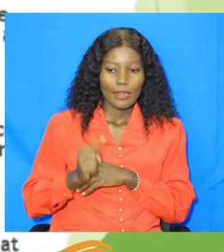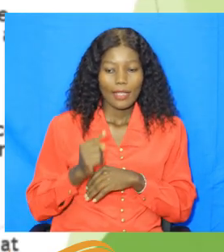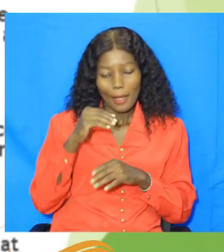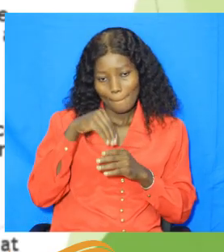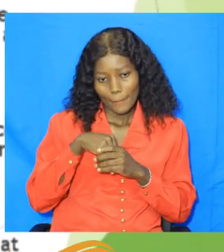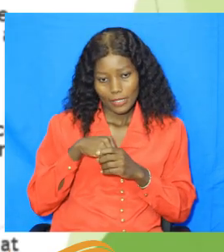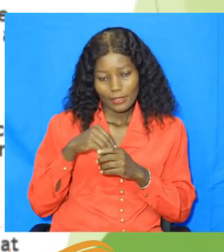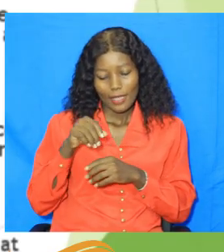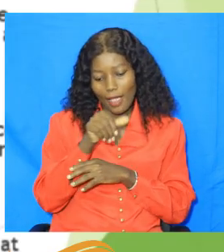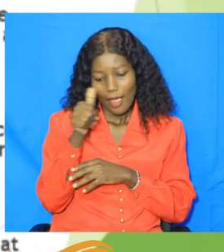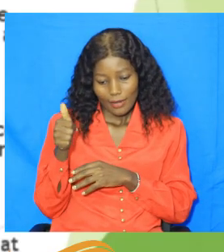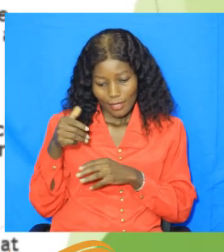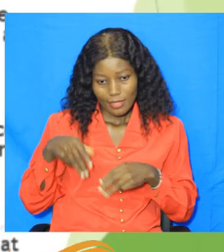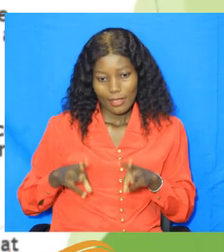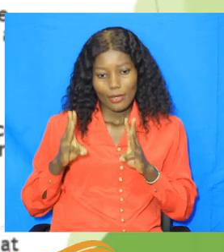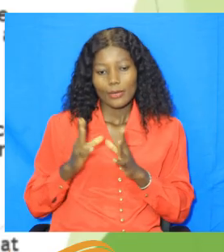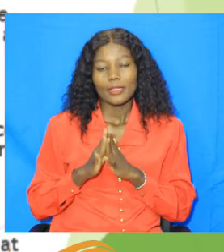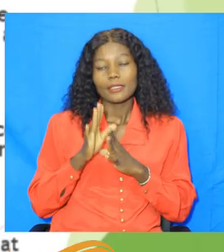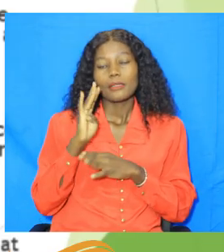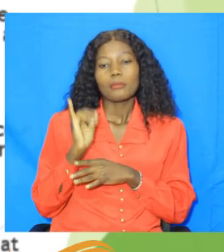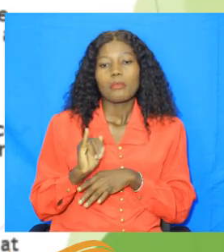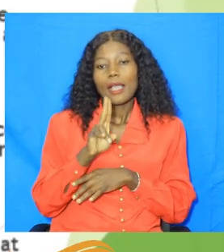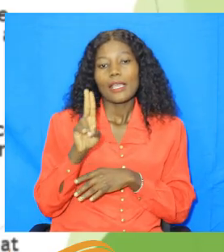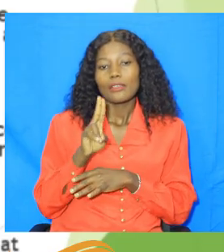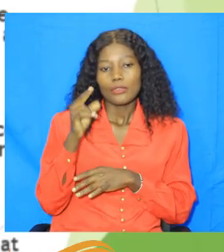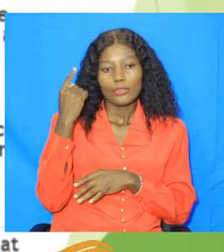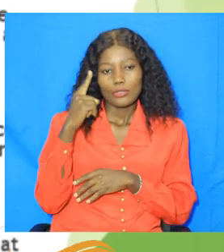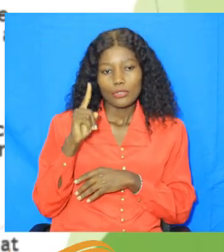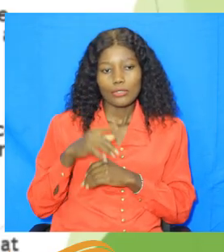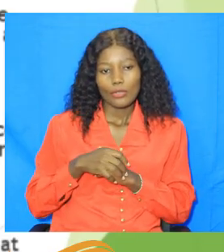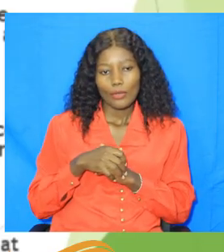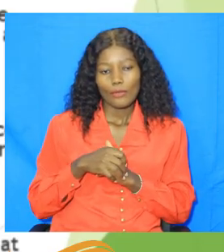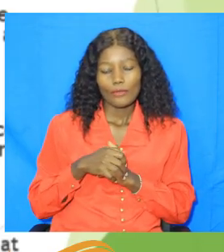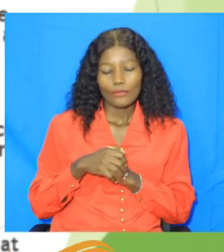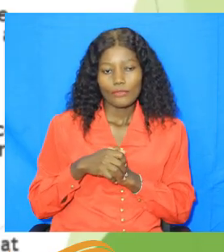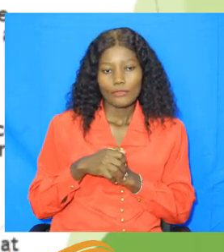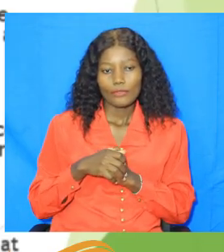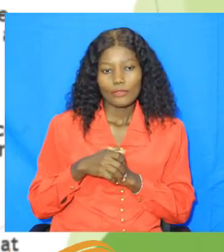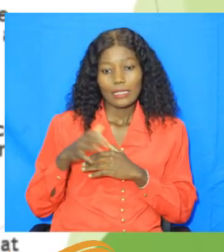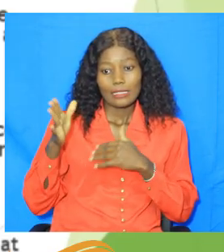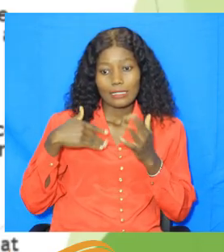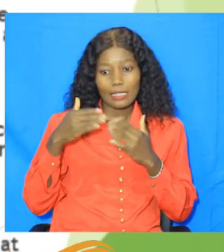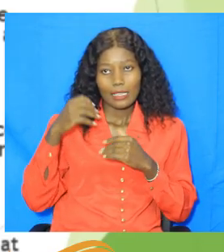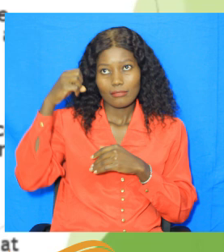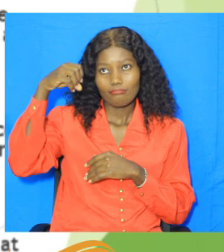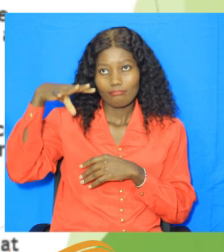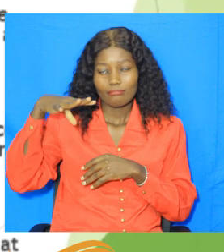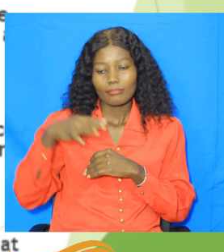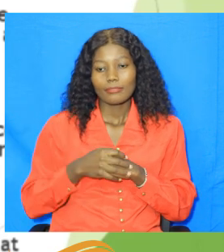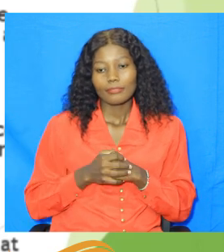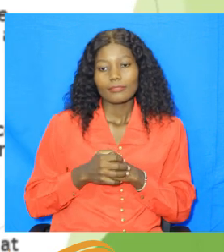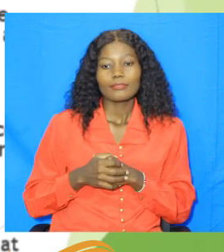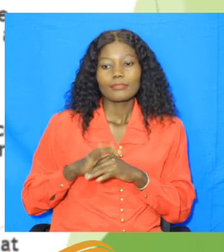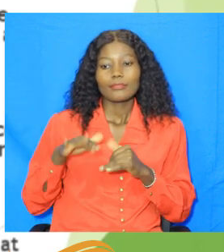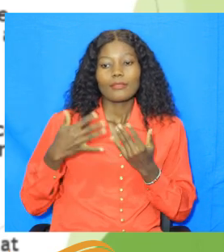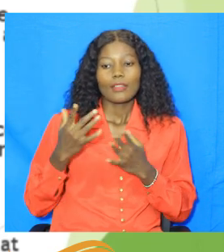Another format is by use of the electronic signals. The electronic signals, as we